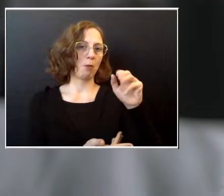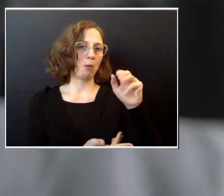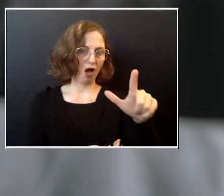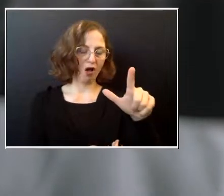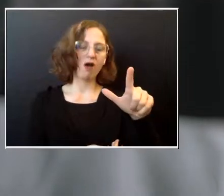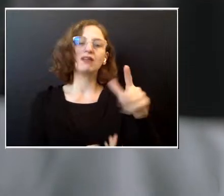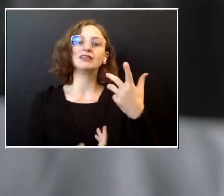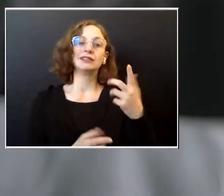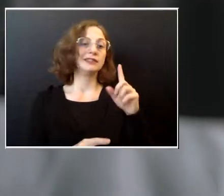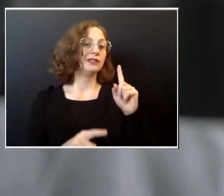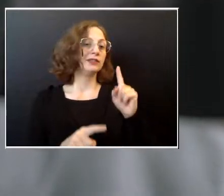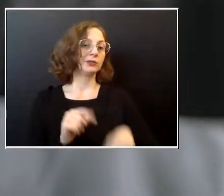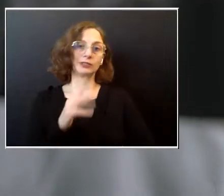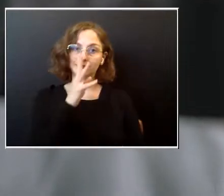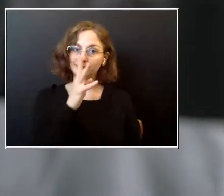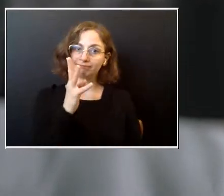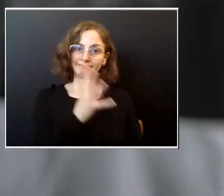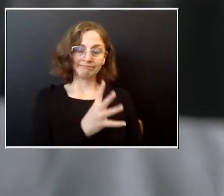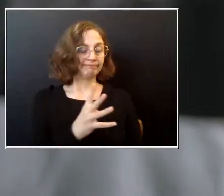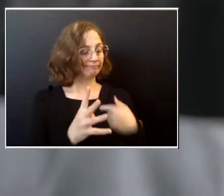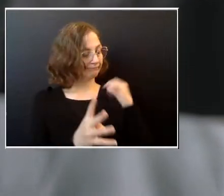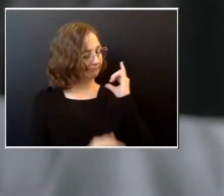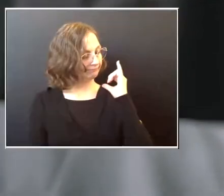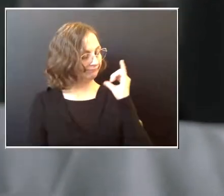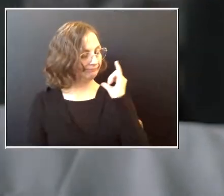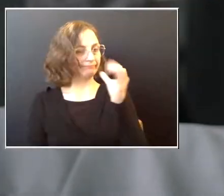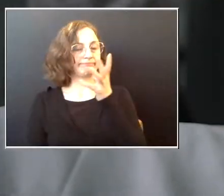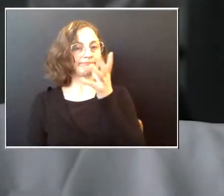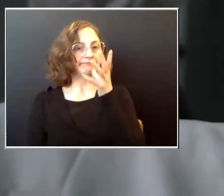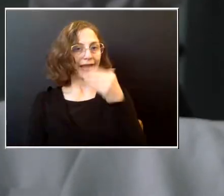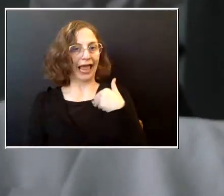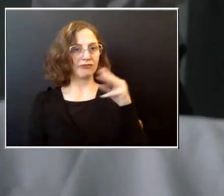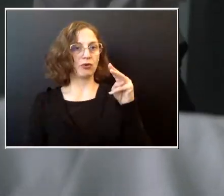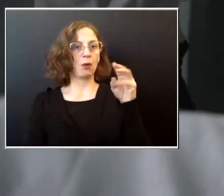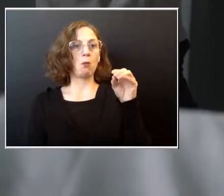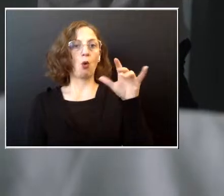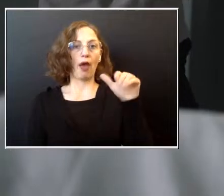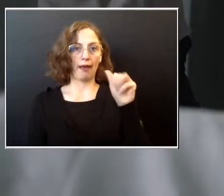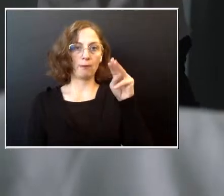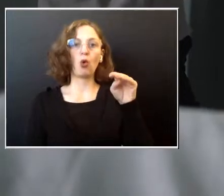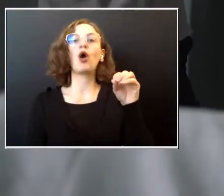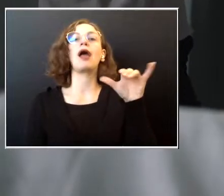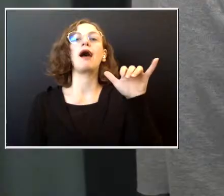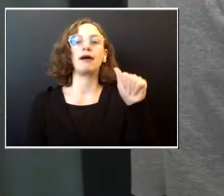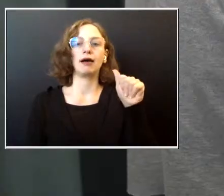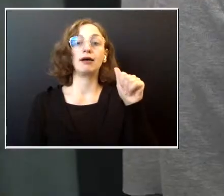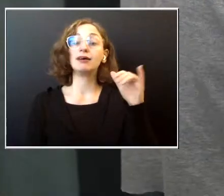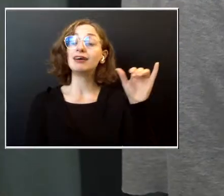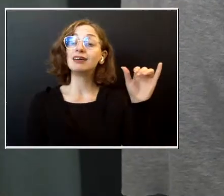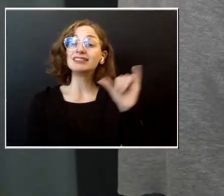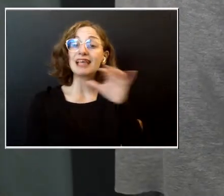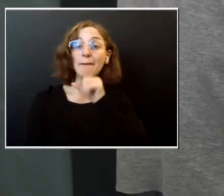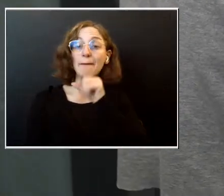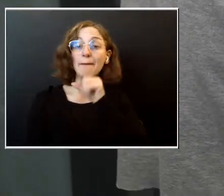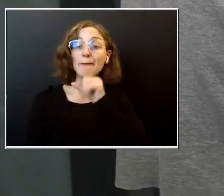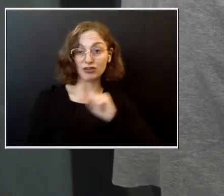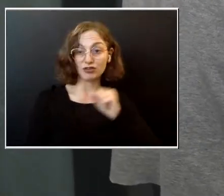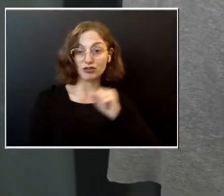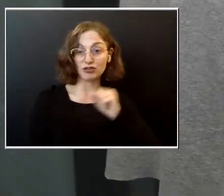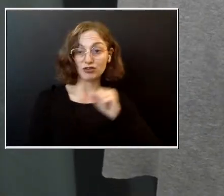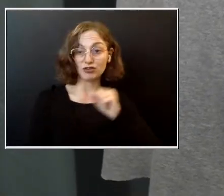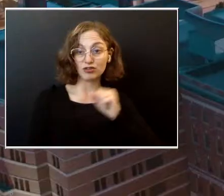was diagnosed at just 27 years old. Nerissa's journey, however, would take a different path. Instead of a trip